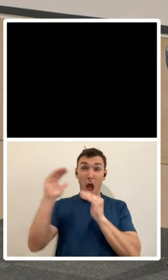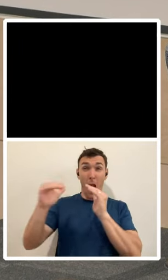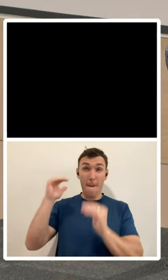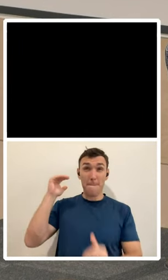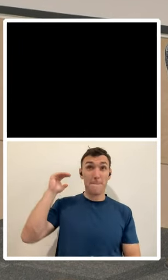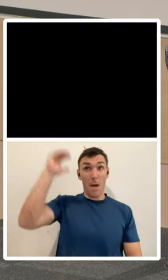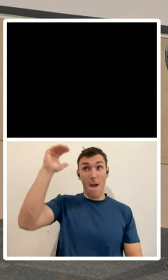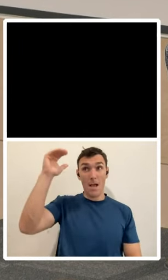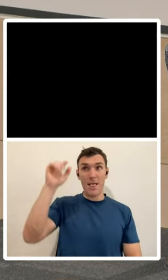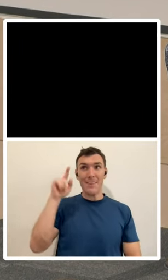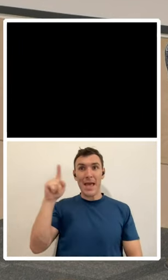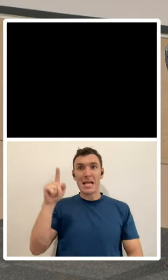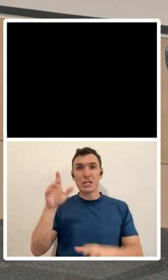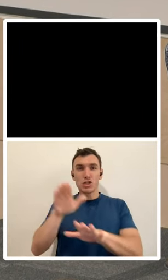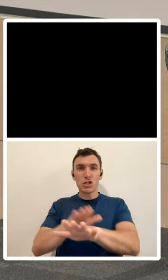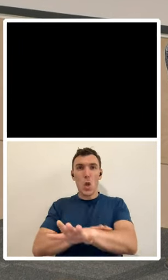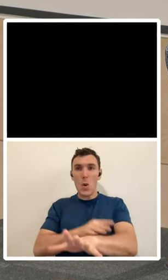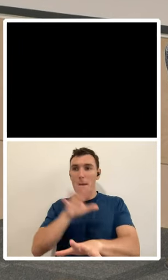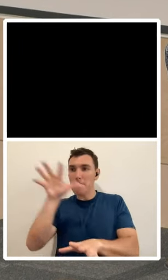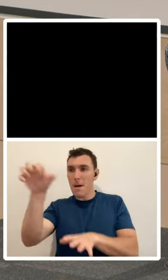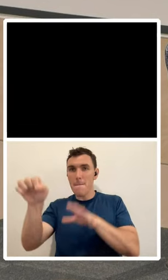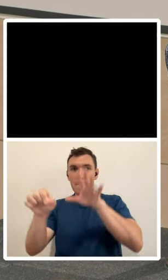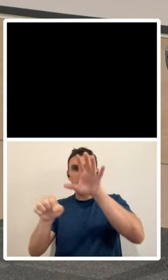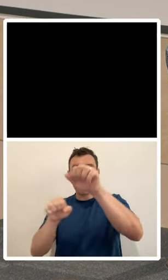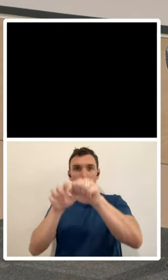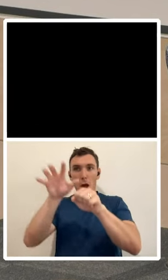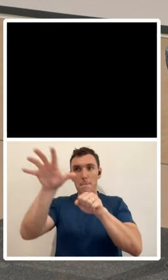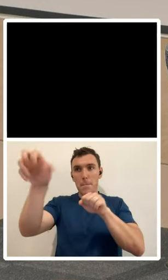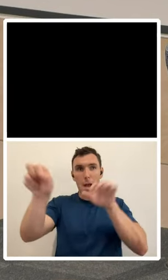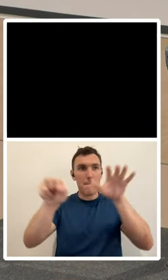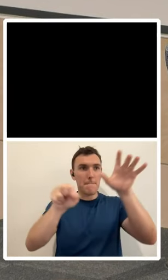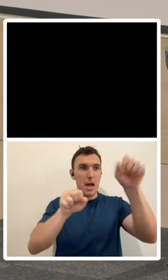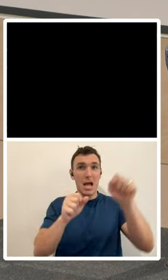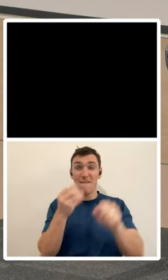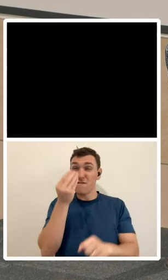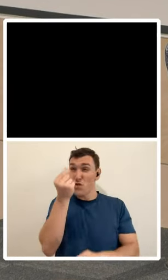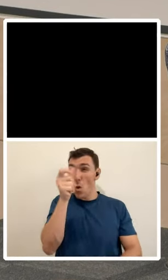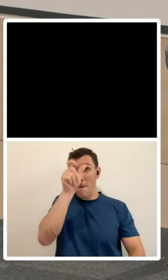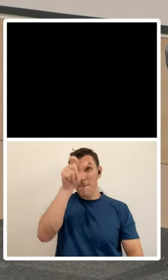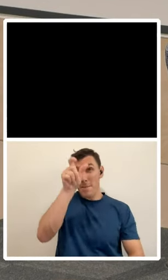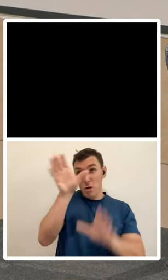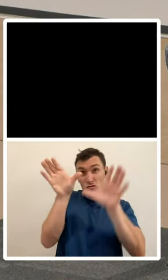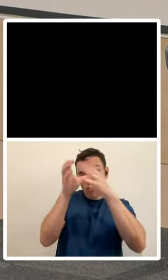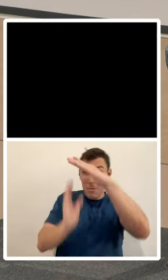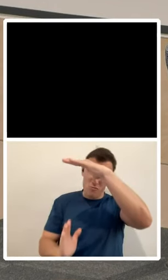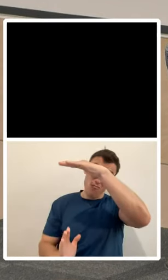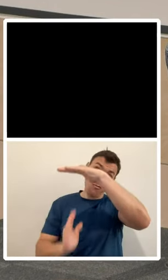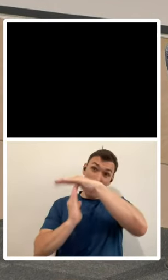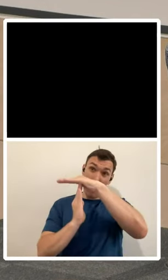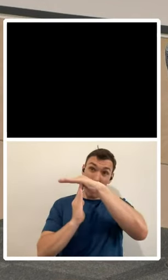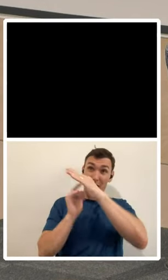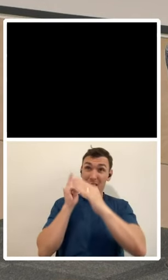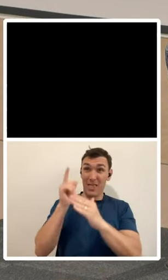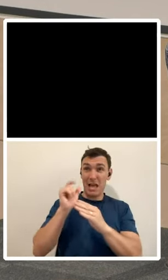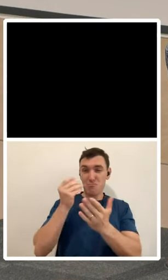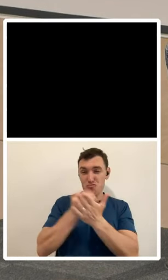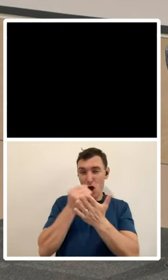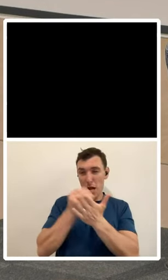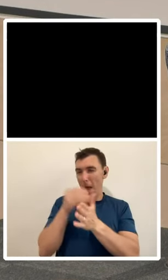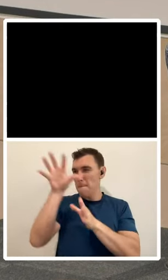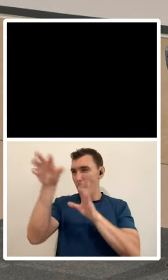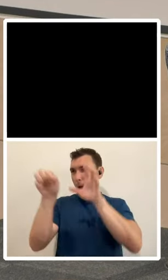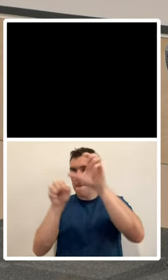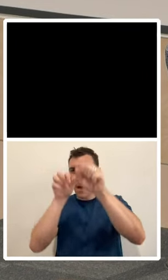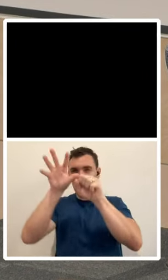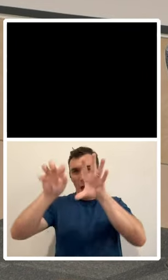power we have that they don't have is power in numbers. Mm-hmm. And if we allow ourselves to be divided, we will lose. Mm-hmm. We will lose. So,